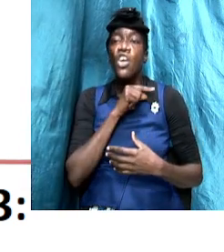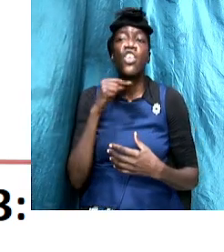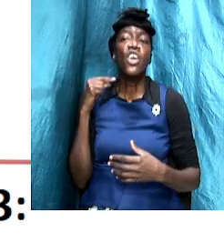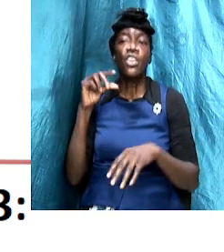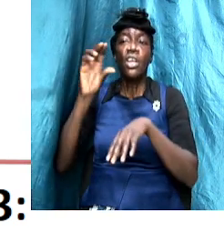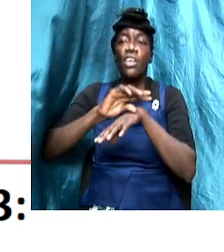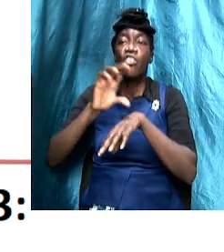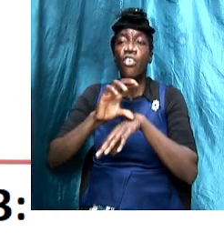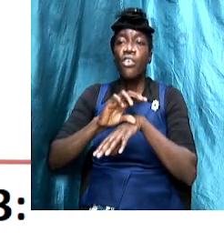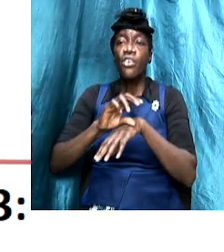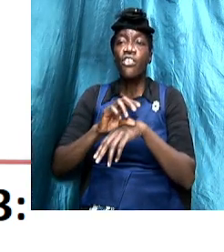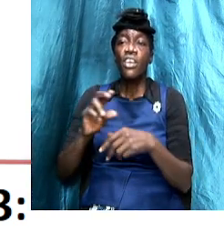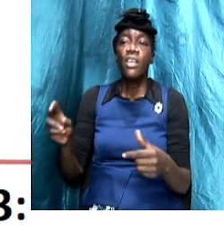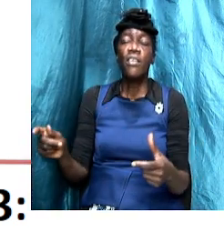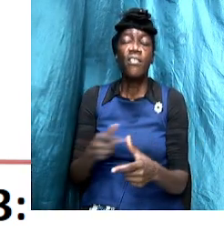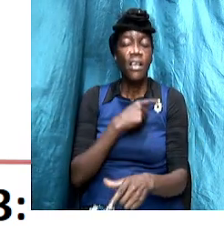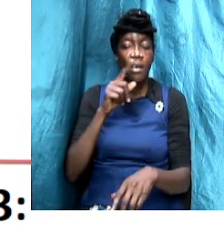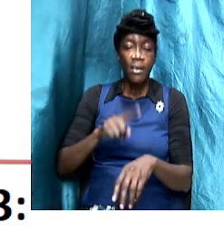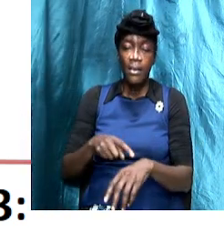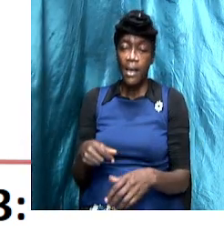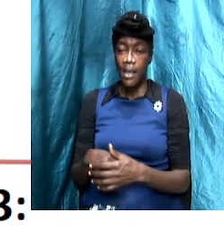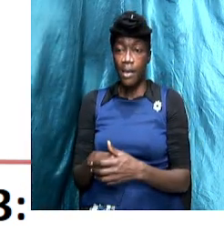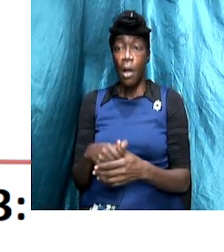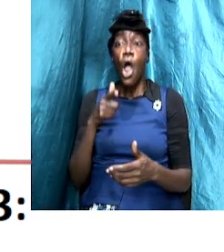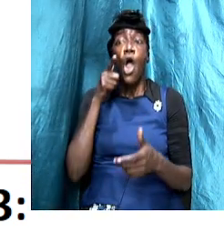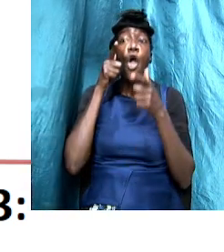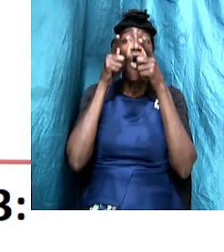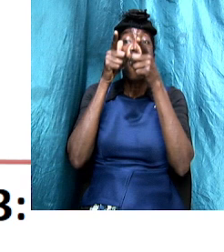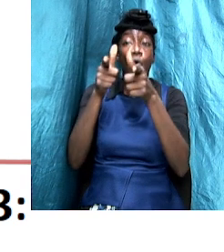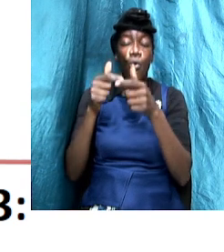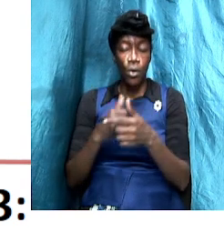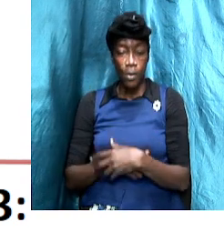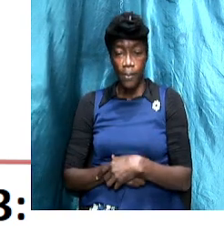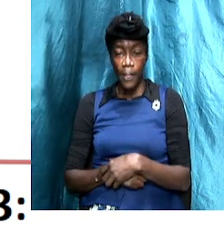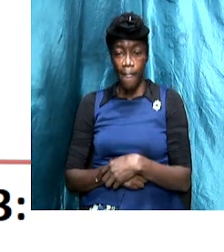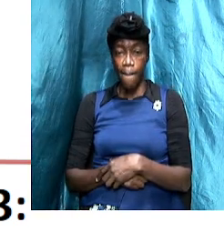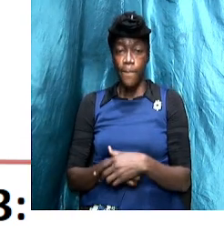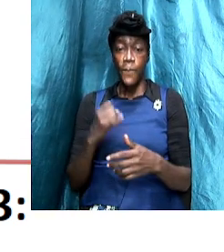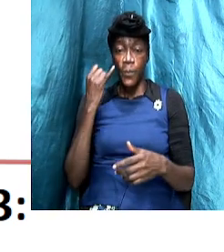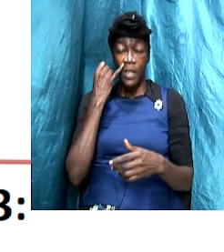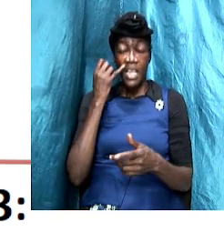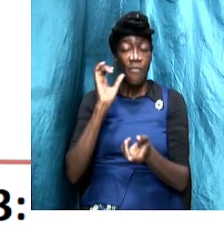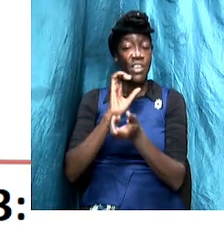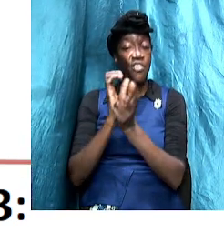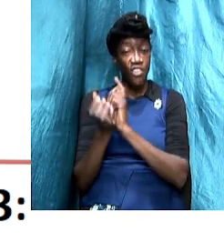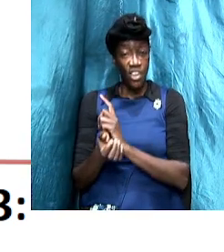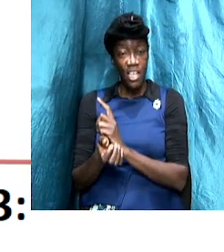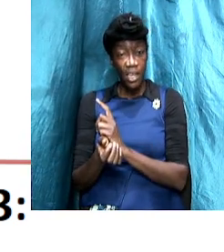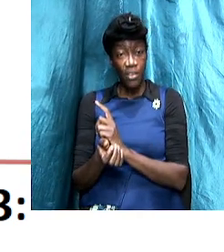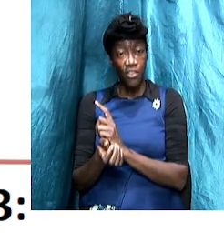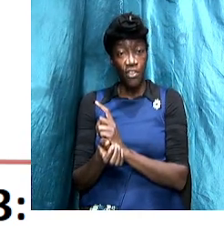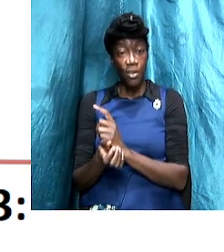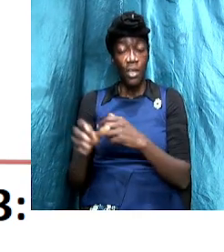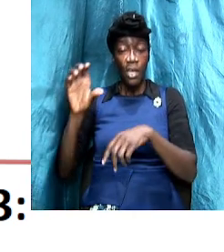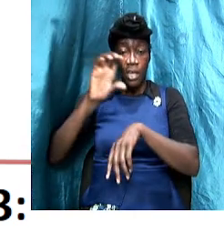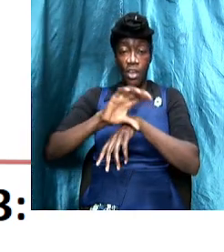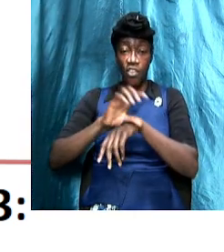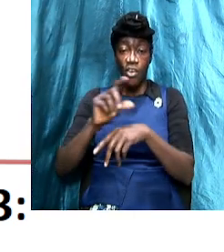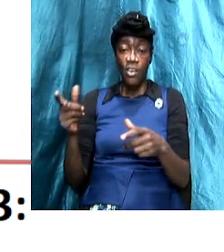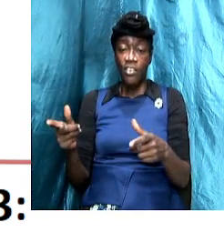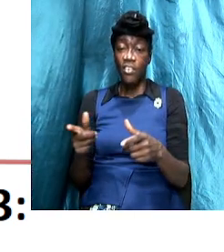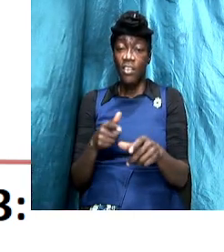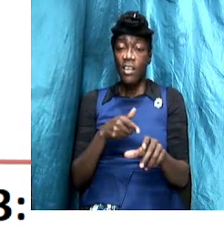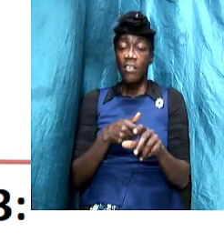That's in the encyclopedia. Go look it up. So guess what? If it was changed in the second century and the church started in the first